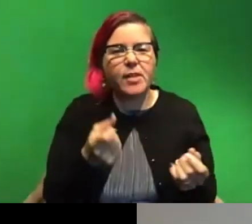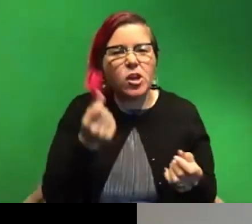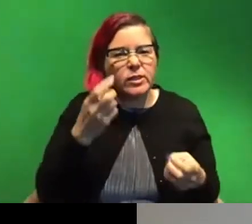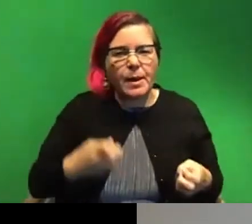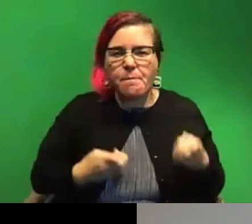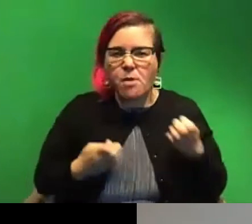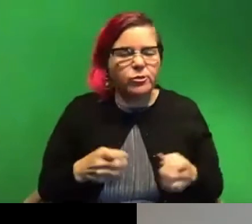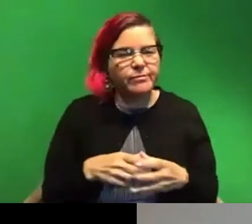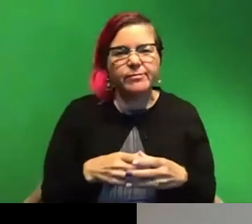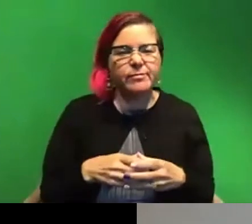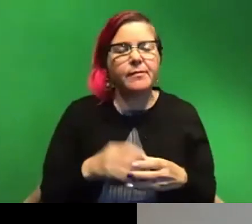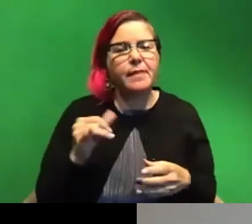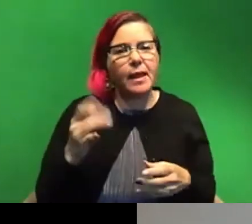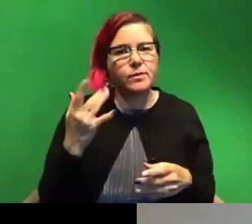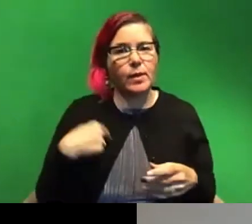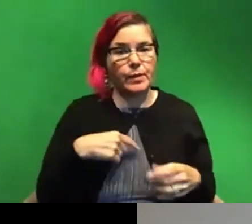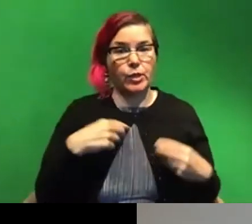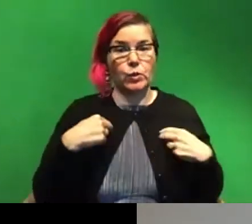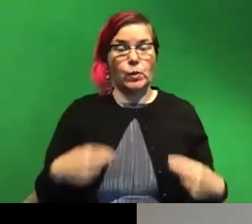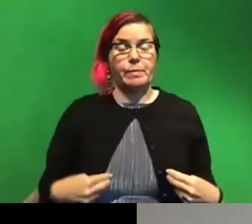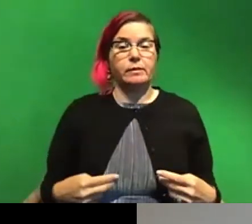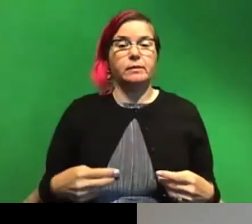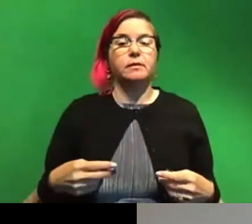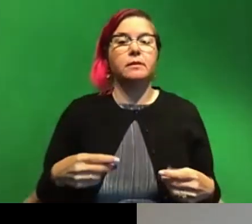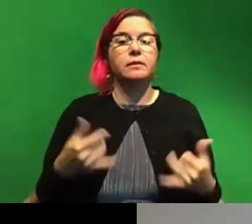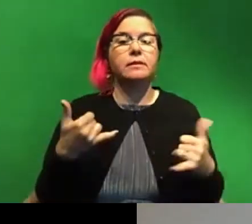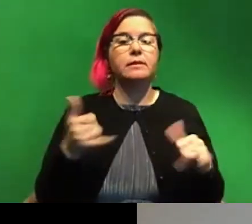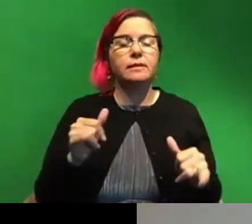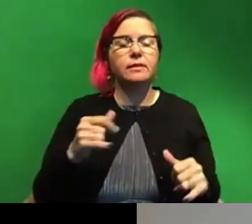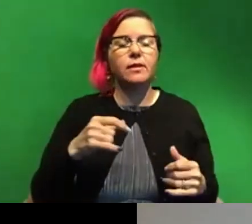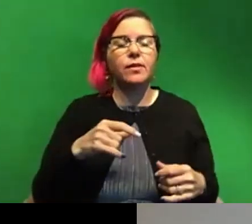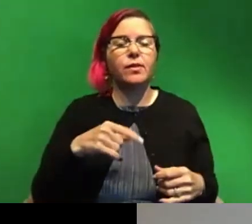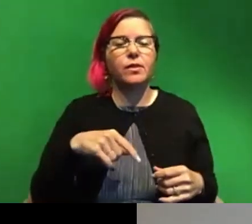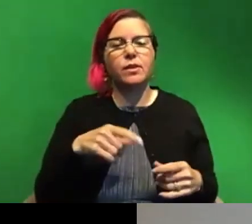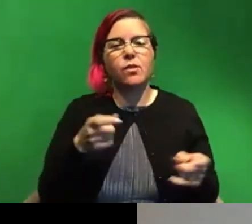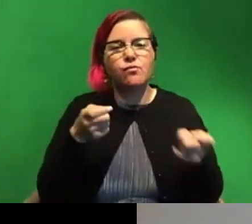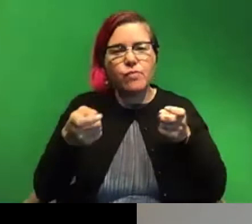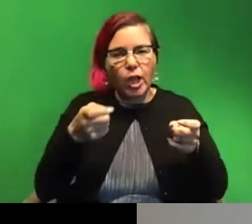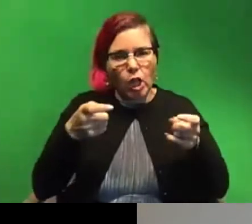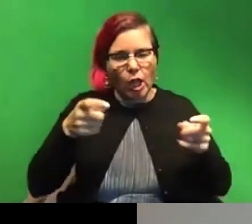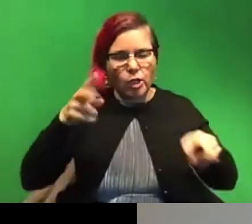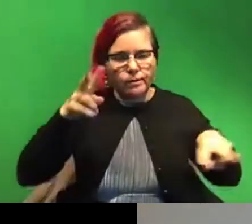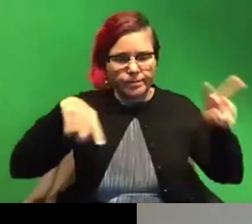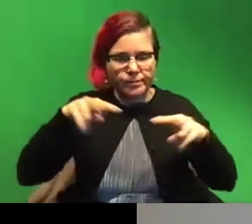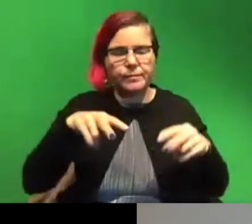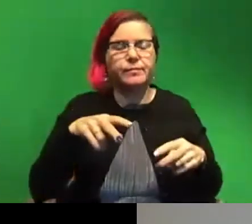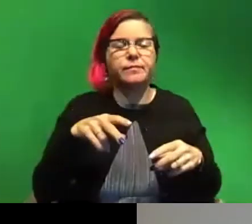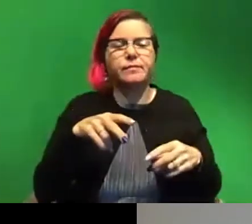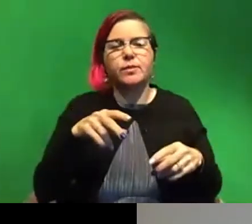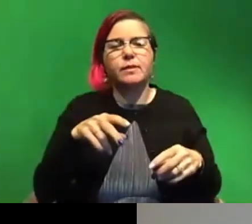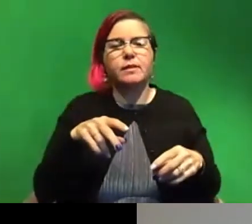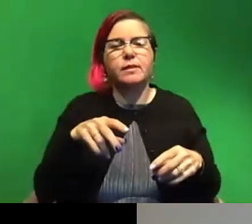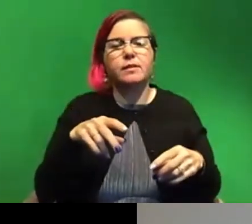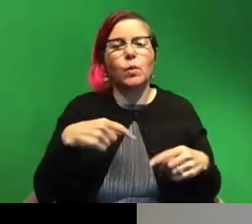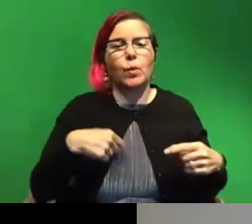very well. And that's why we as humans are still the qualitative regulators to a quantitative system. So we